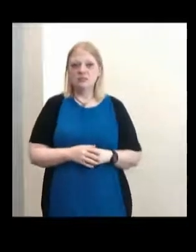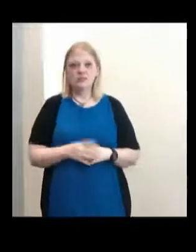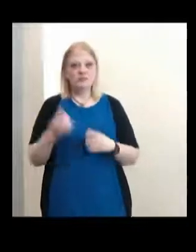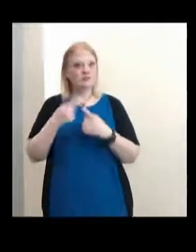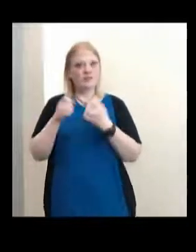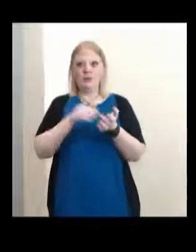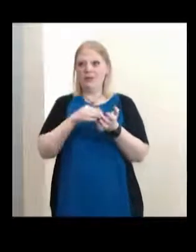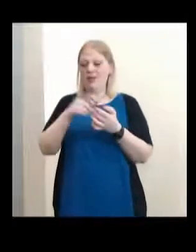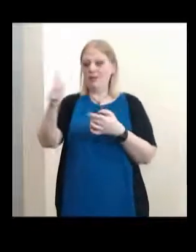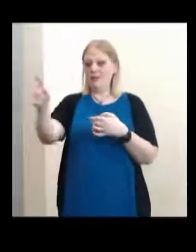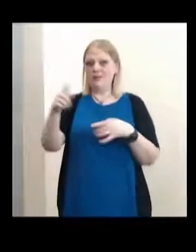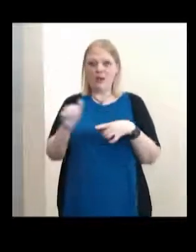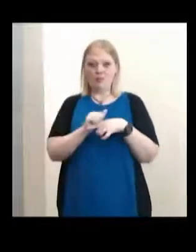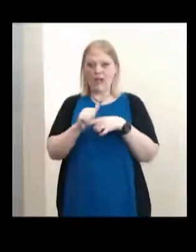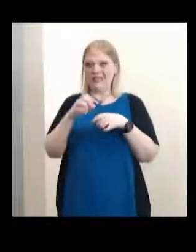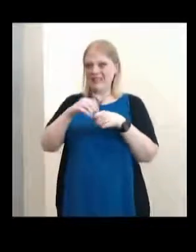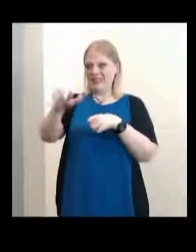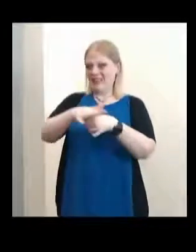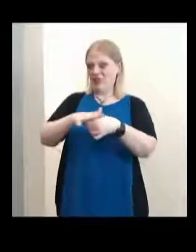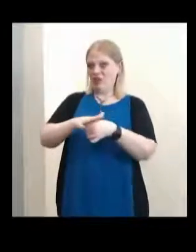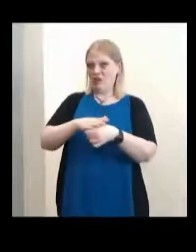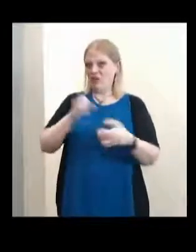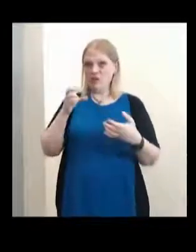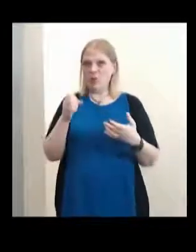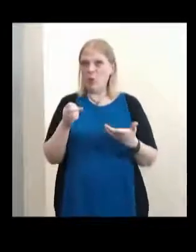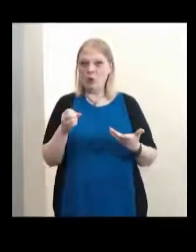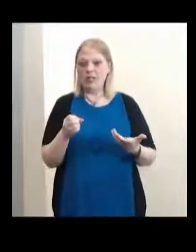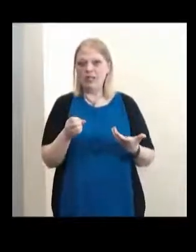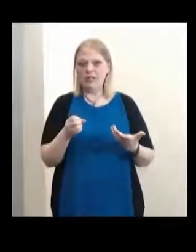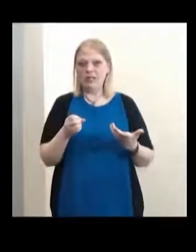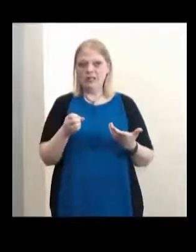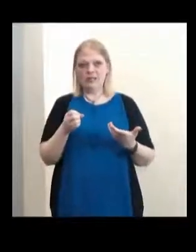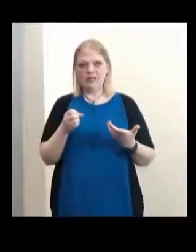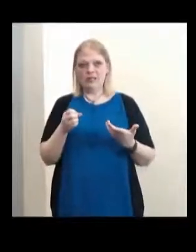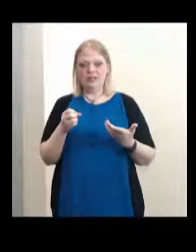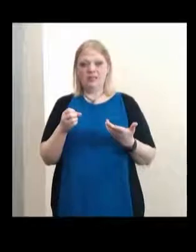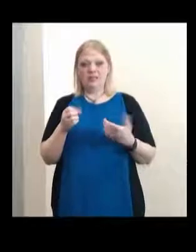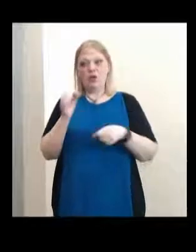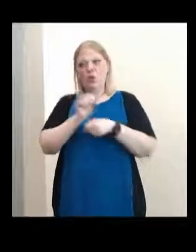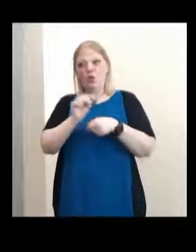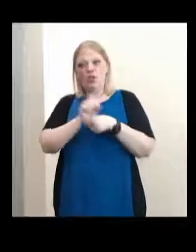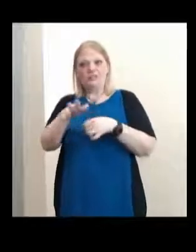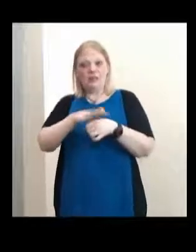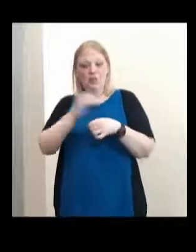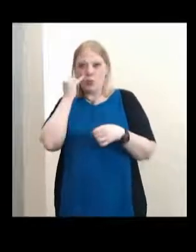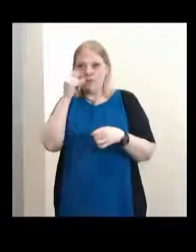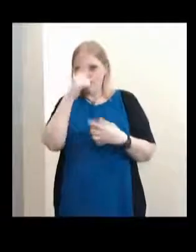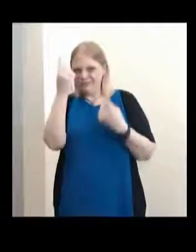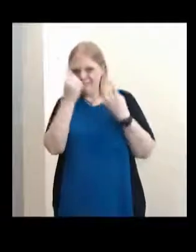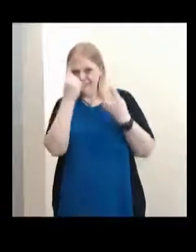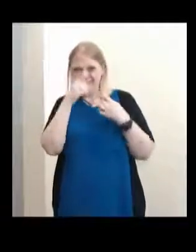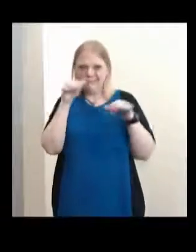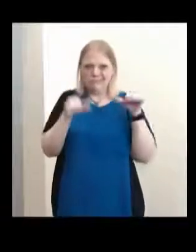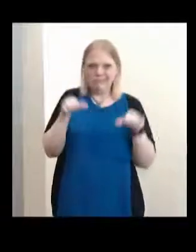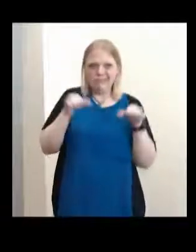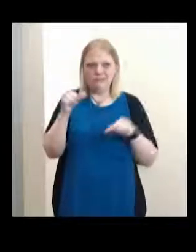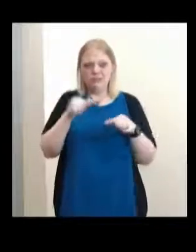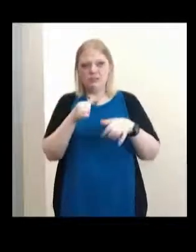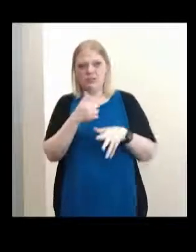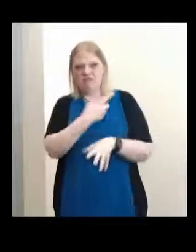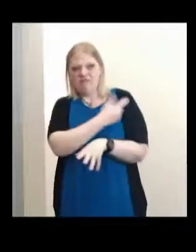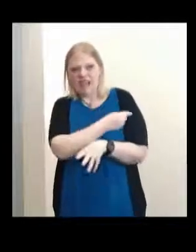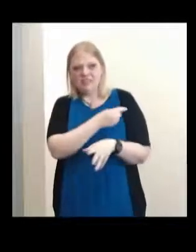the doctor who practices in that area. So if you are considering whether you should get vaccinated, you're a pregnant